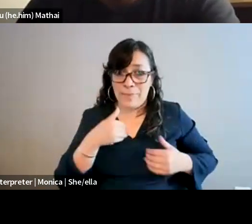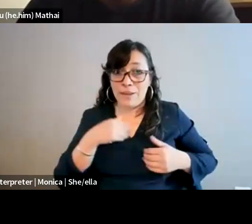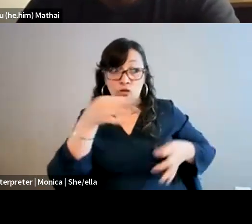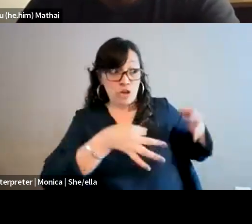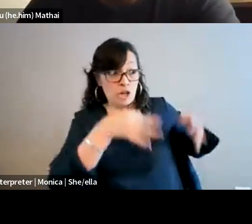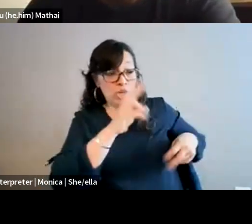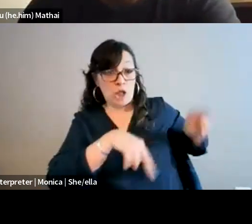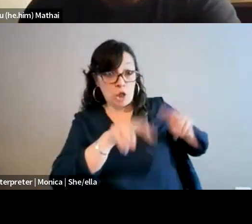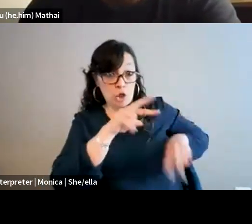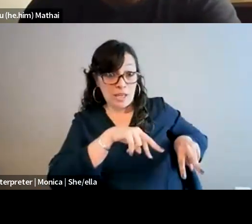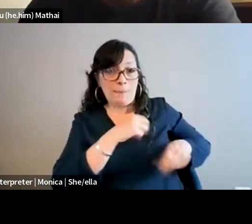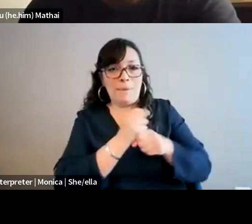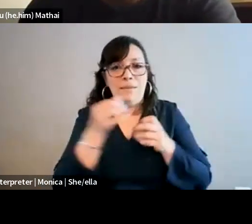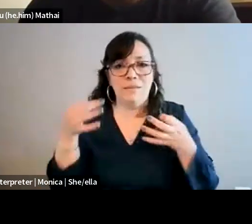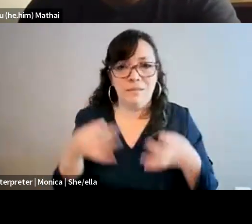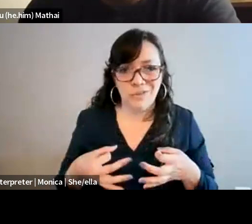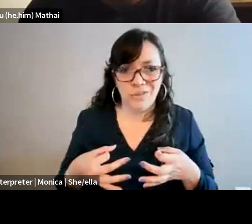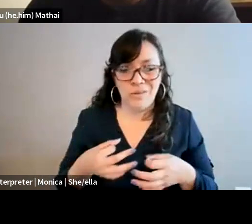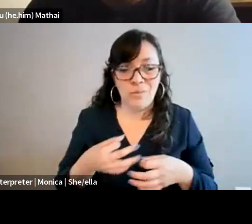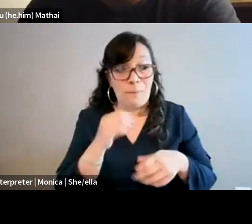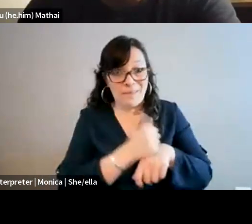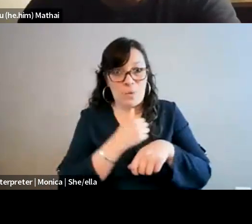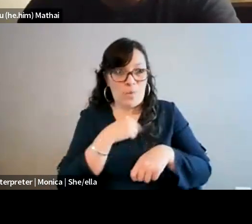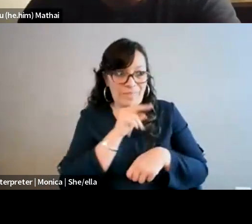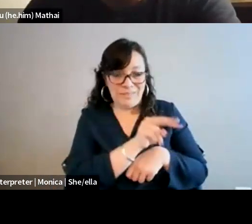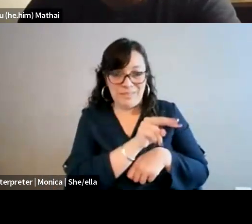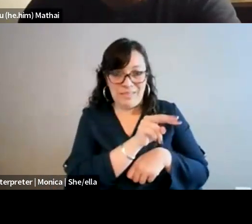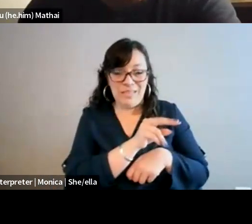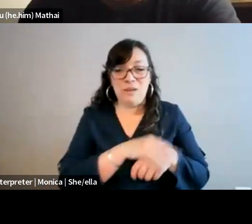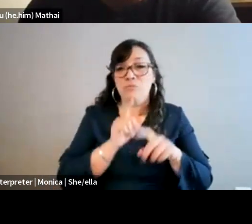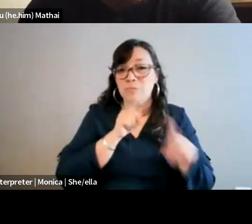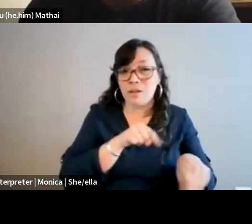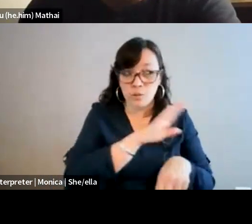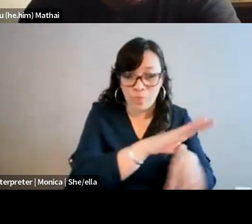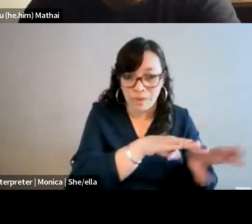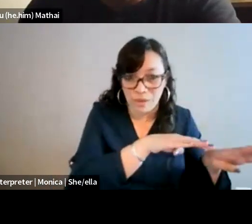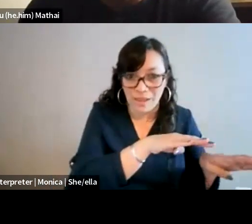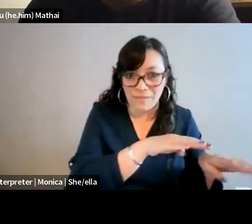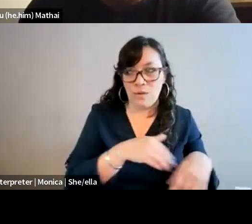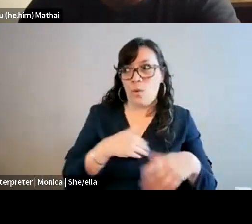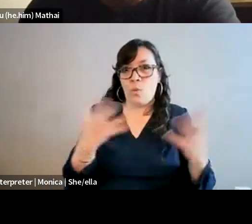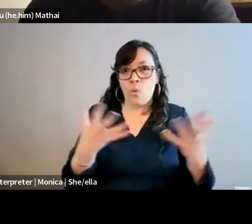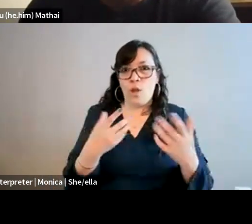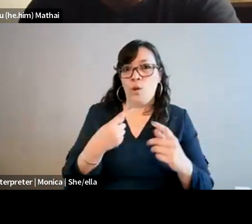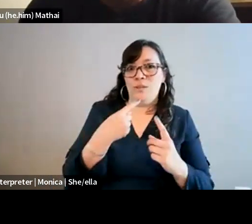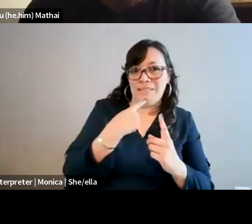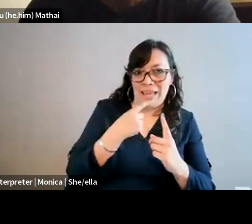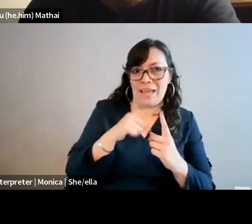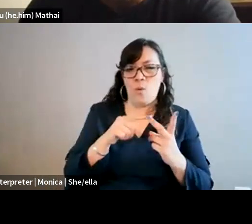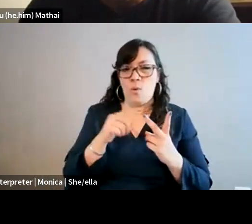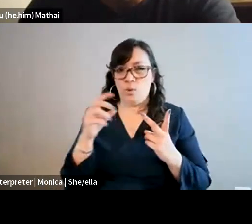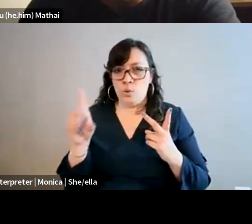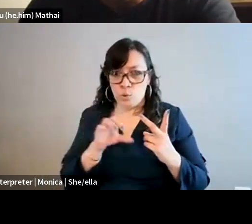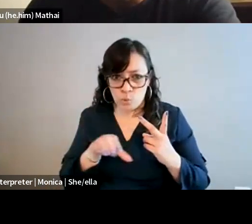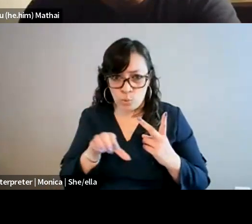and assessing and responding to behaviors. And what it's what you say and do that can get you incarcerated and can get